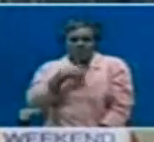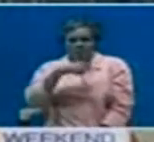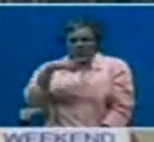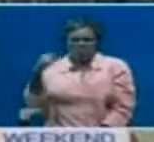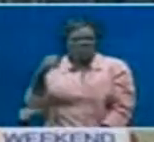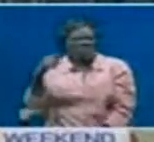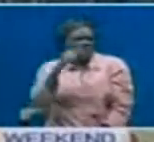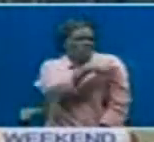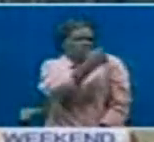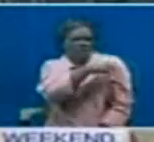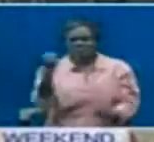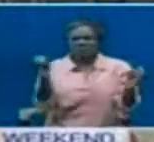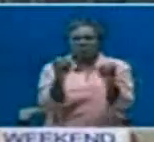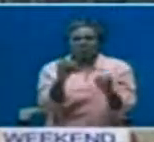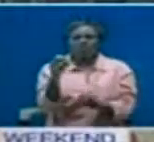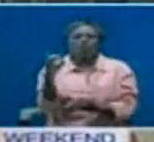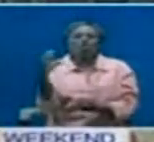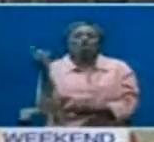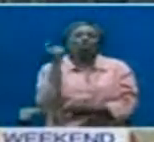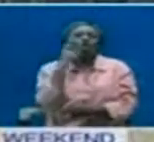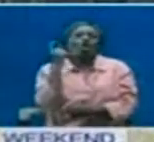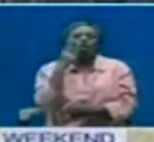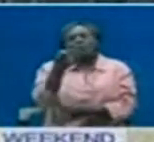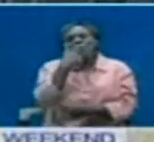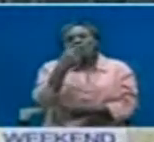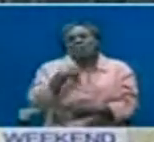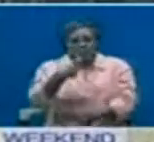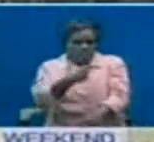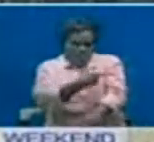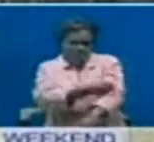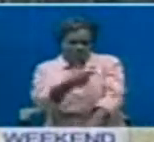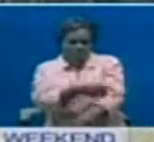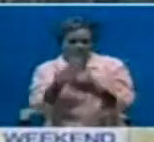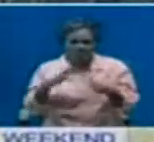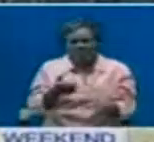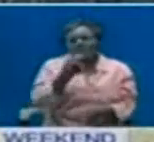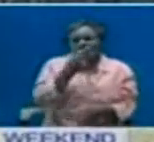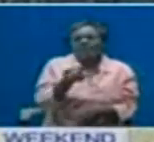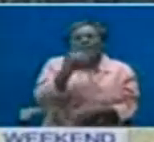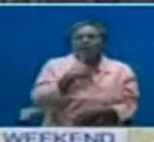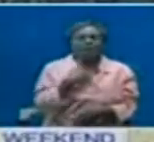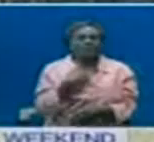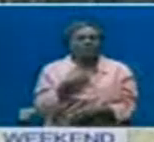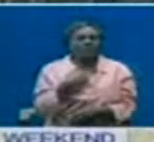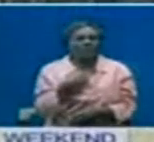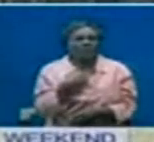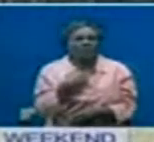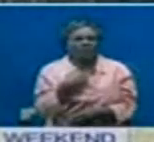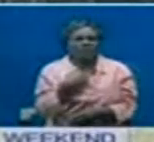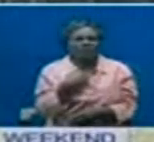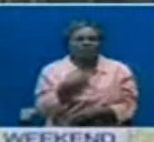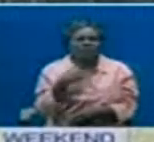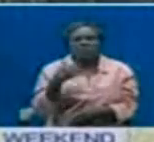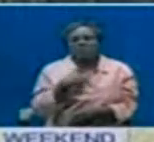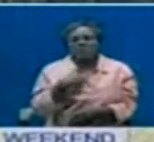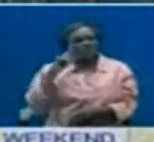Si hospital ya sereli kama hii, ni mena chemistry. Ni kandunga shindano. Napewa madawa tu ya kumesa. Naenda. Nasikia